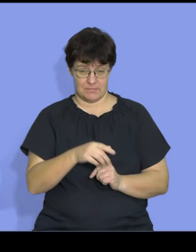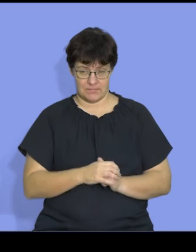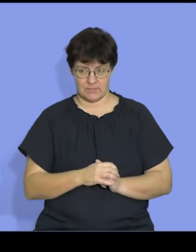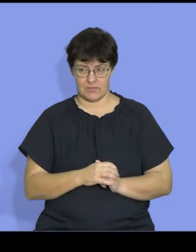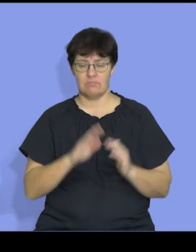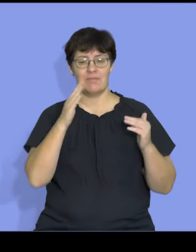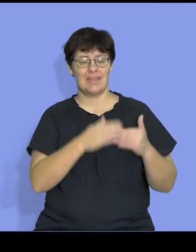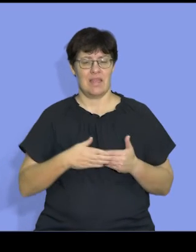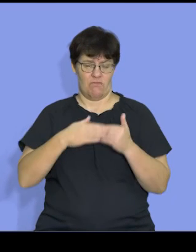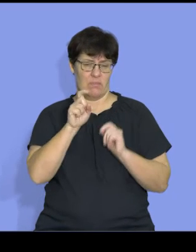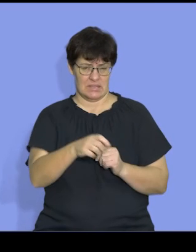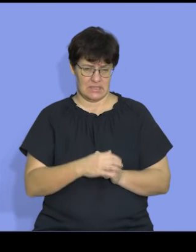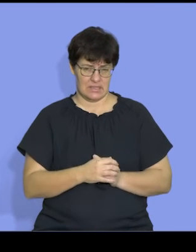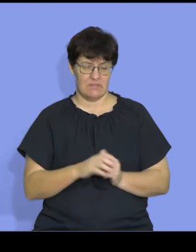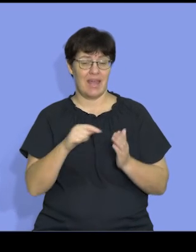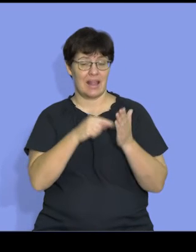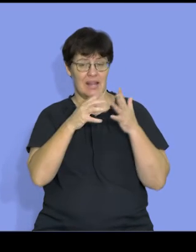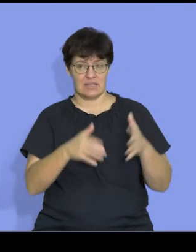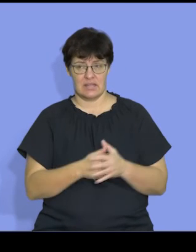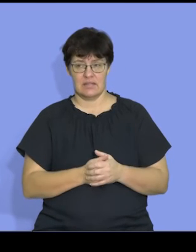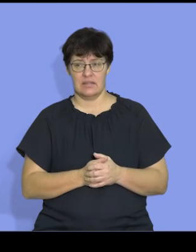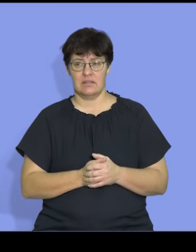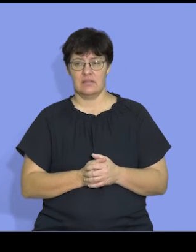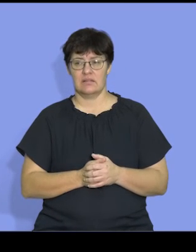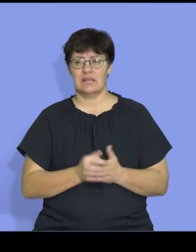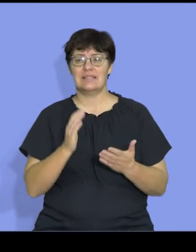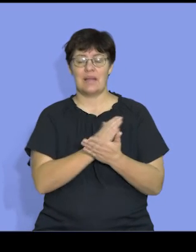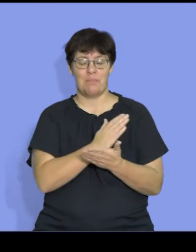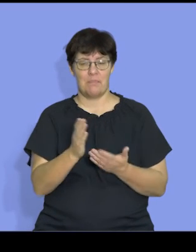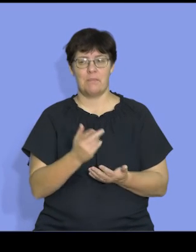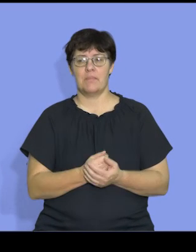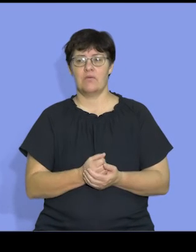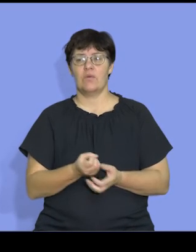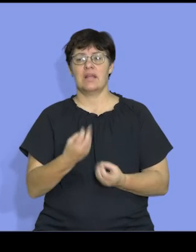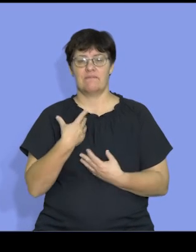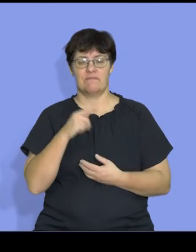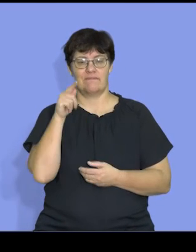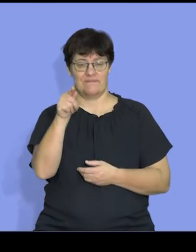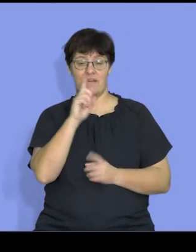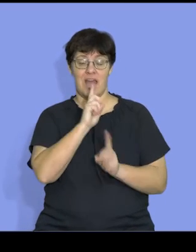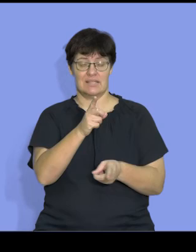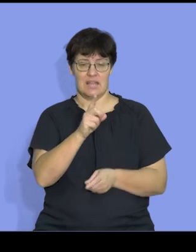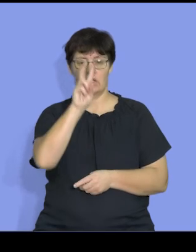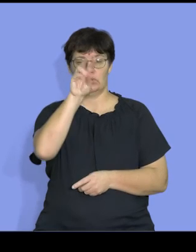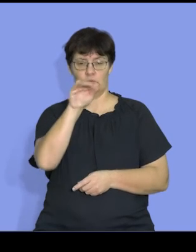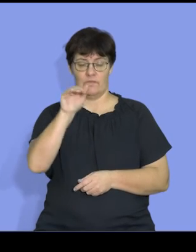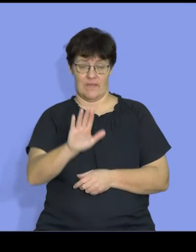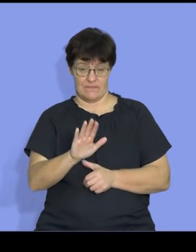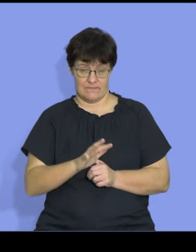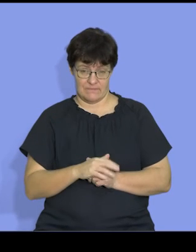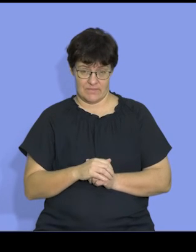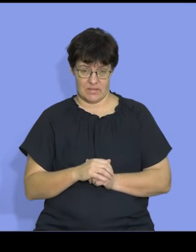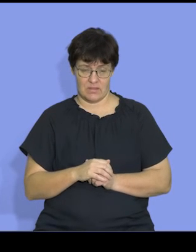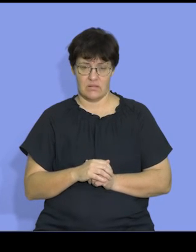careful when you use the calculator. So in some cases, it will give you the answer as, as a